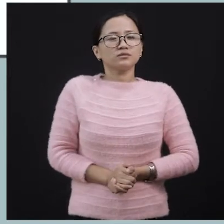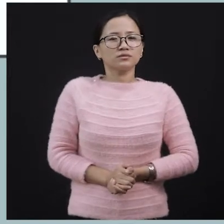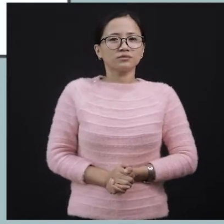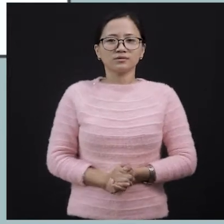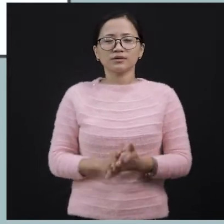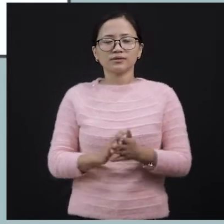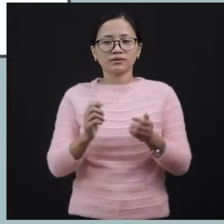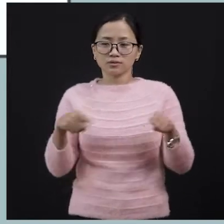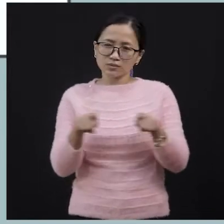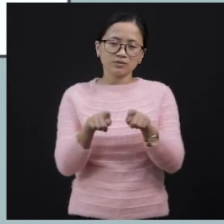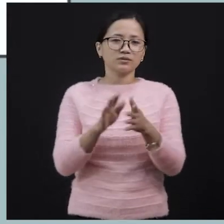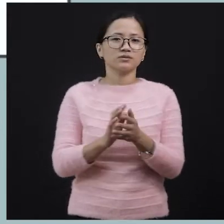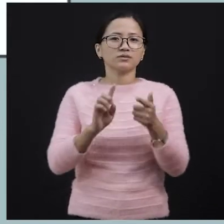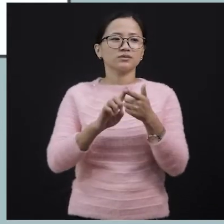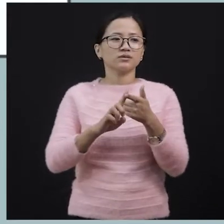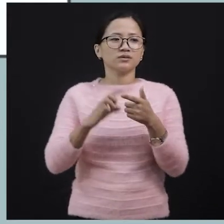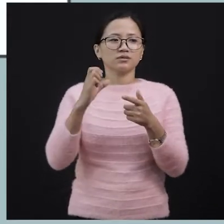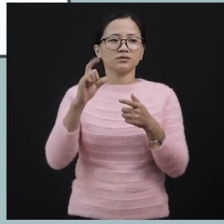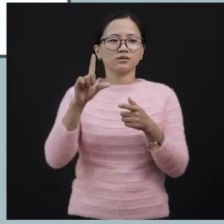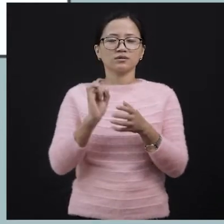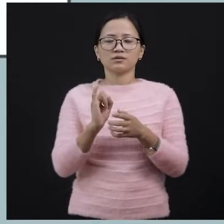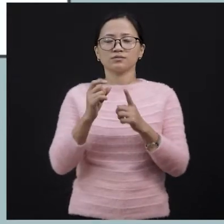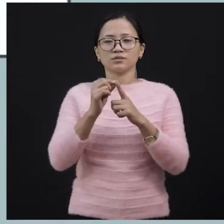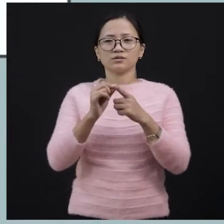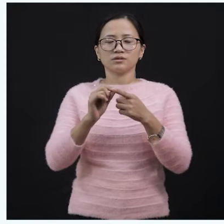about eclipse. So let's get started.